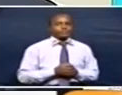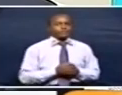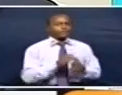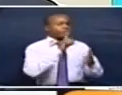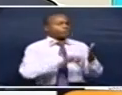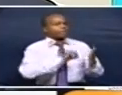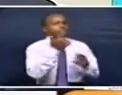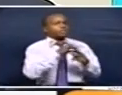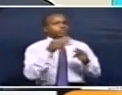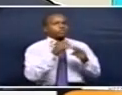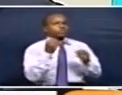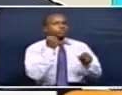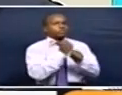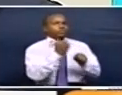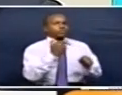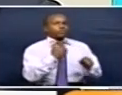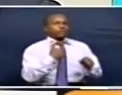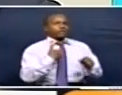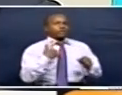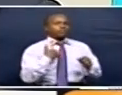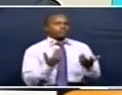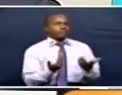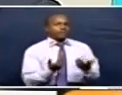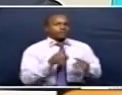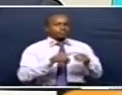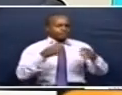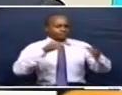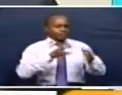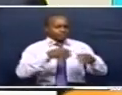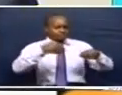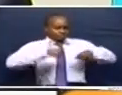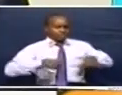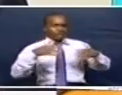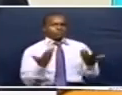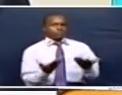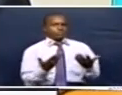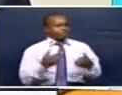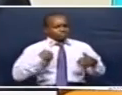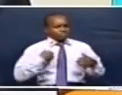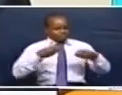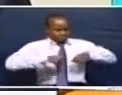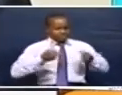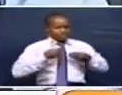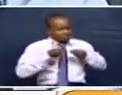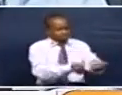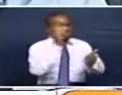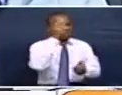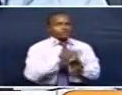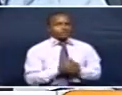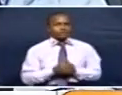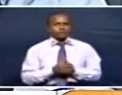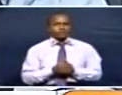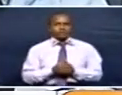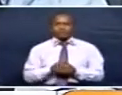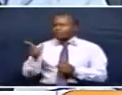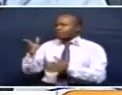have? But why would I concede defeat? Because it will not get to that. You are really confident,